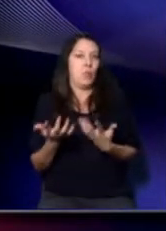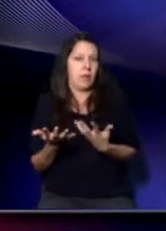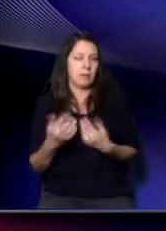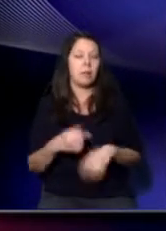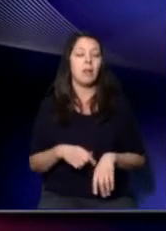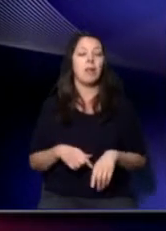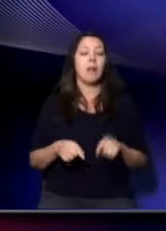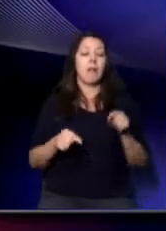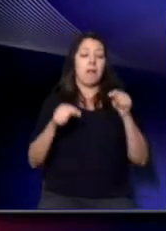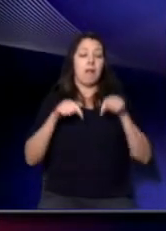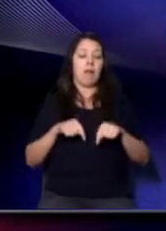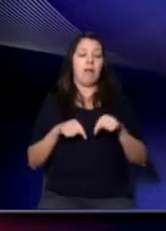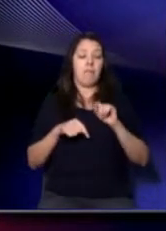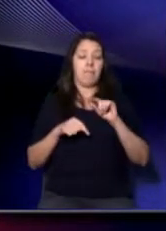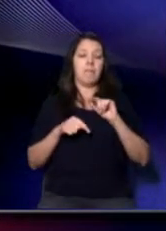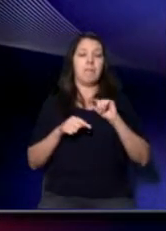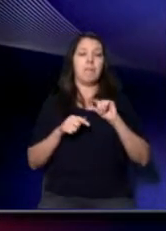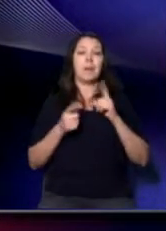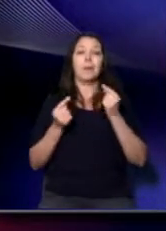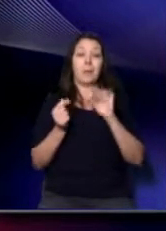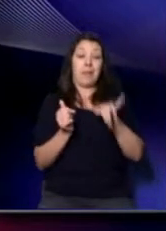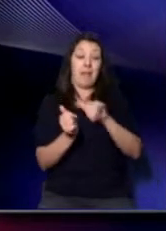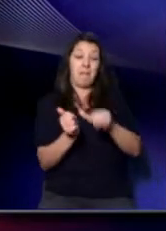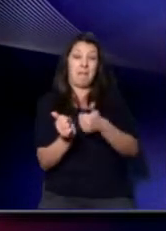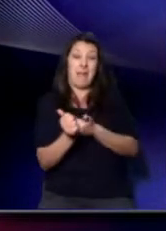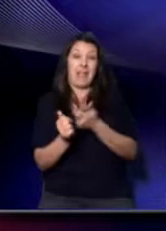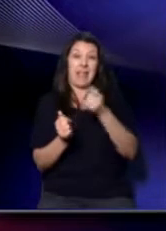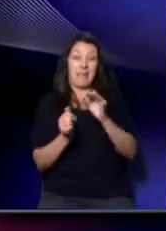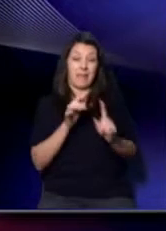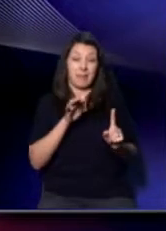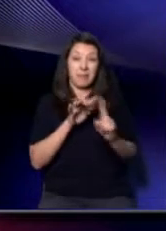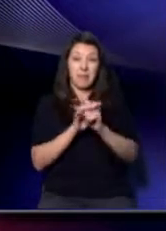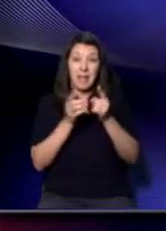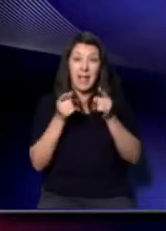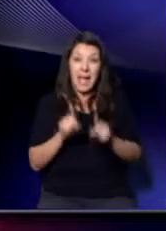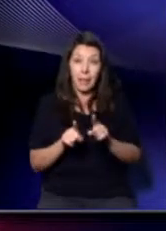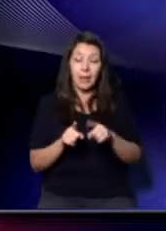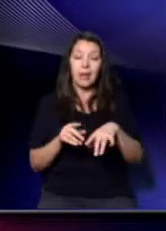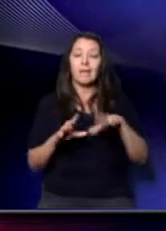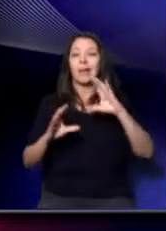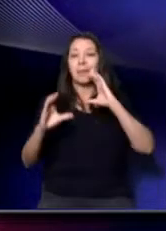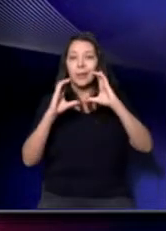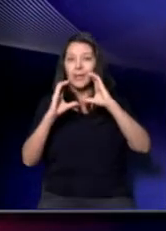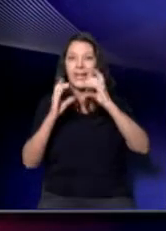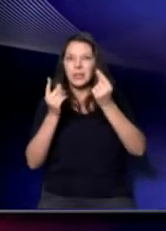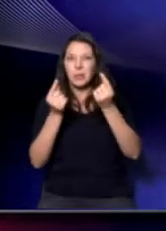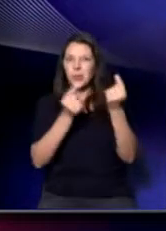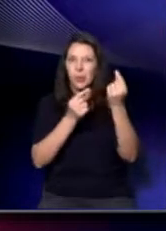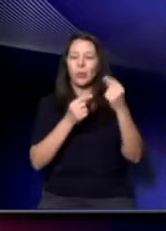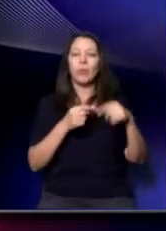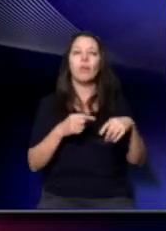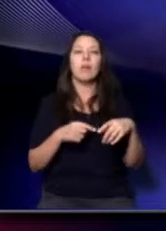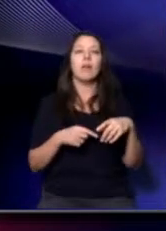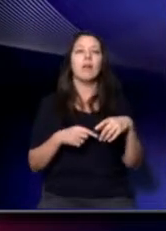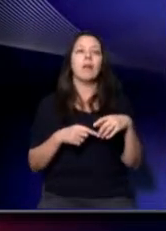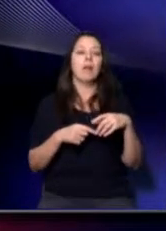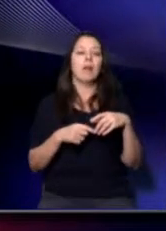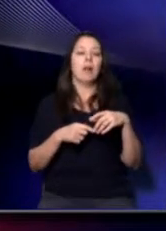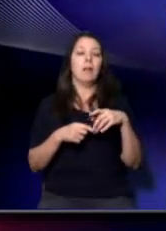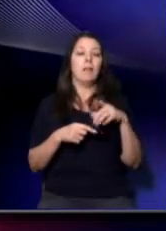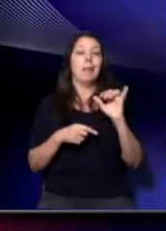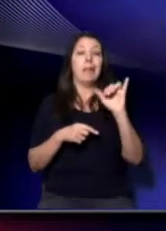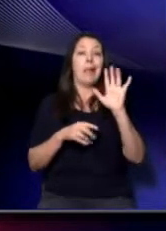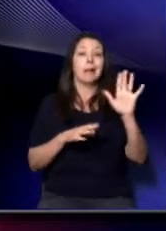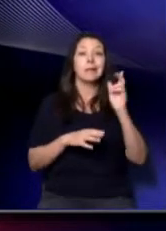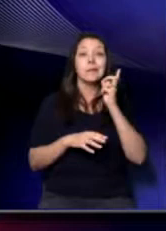So with the backup, normally when those situations occur, when it comes to communication, power in the